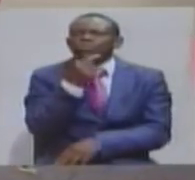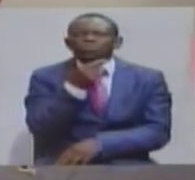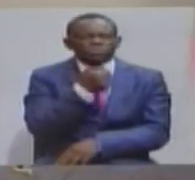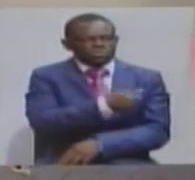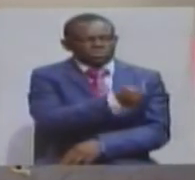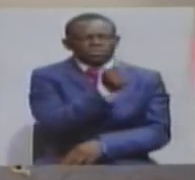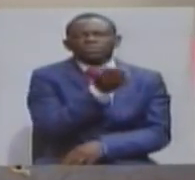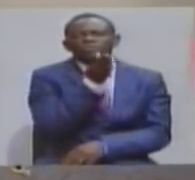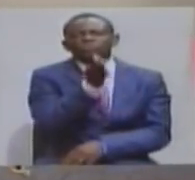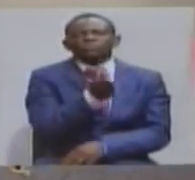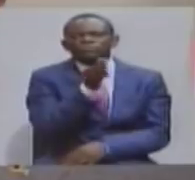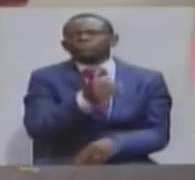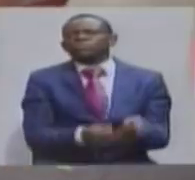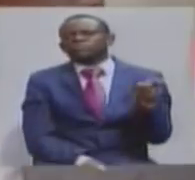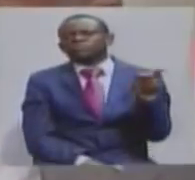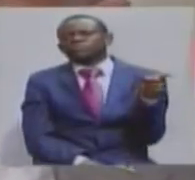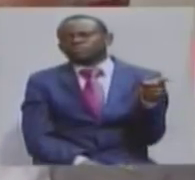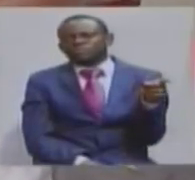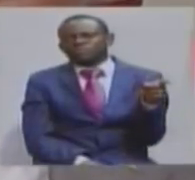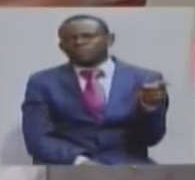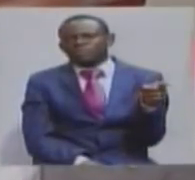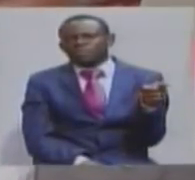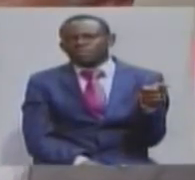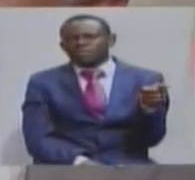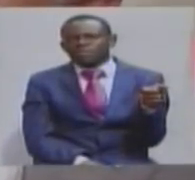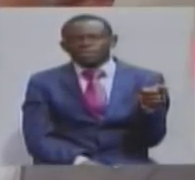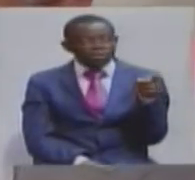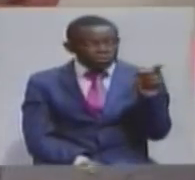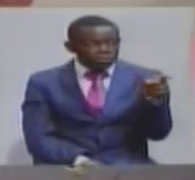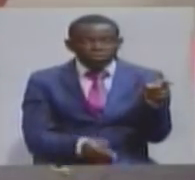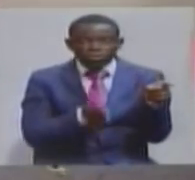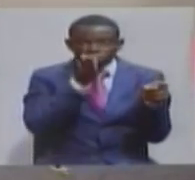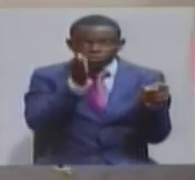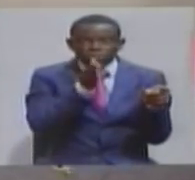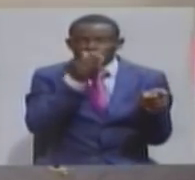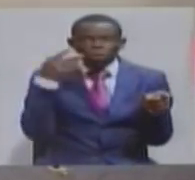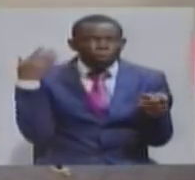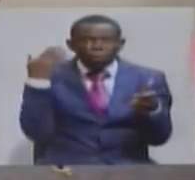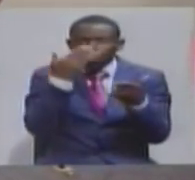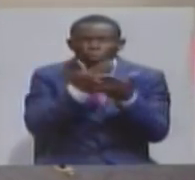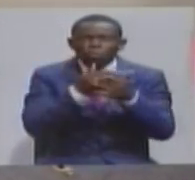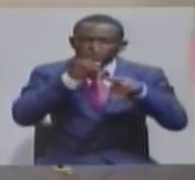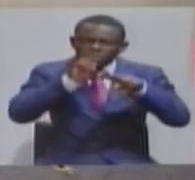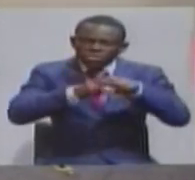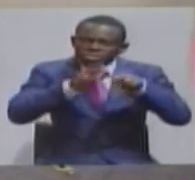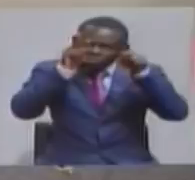the chairmanship of that center until December 2017, for goodness sake.